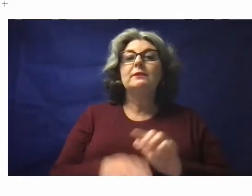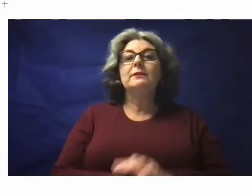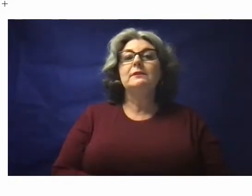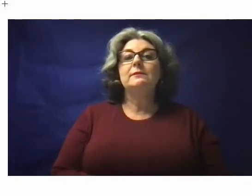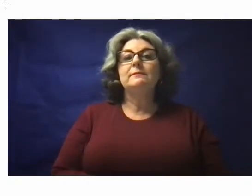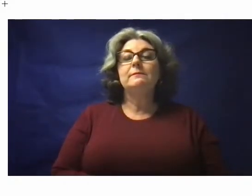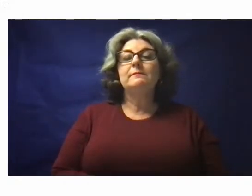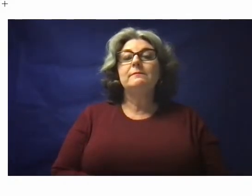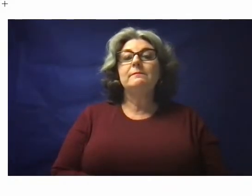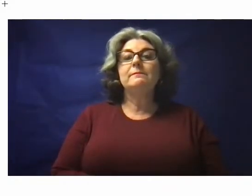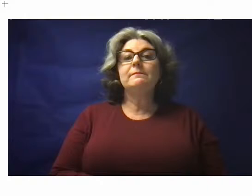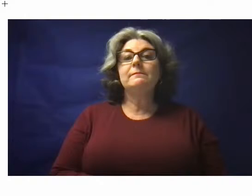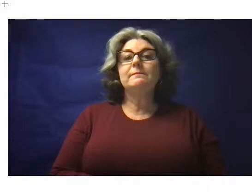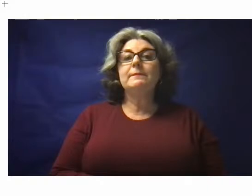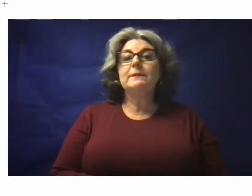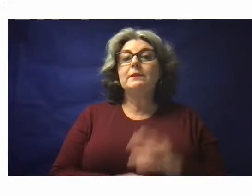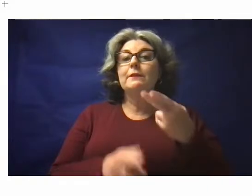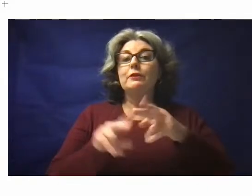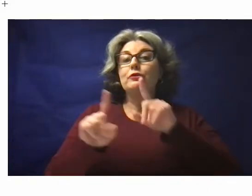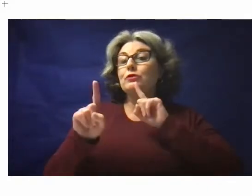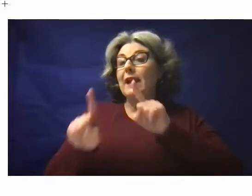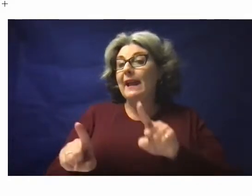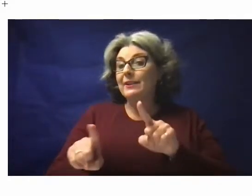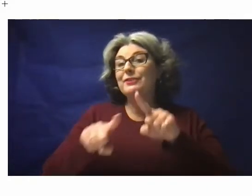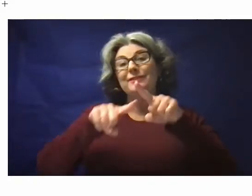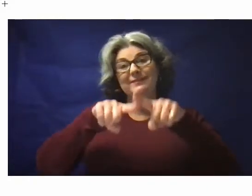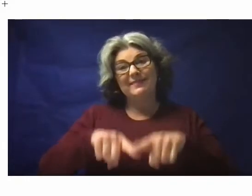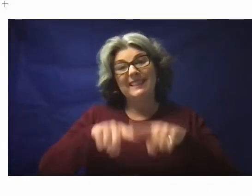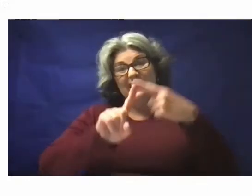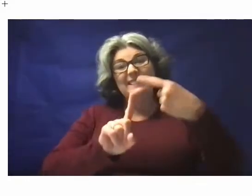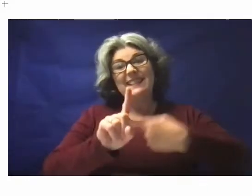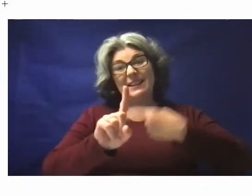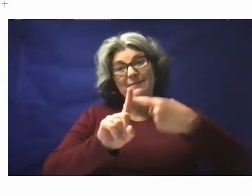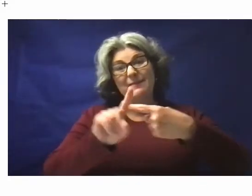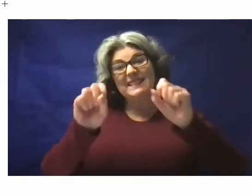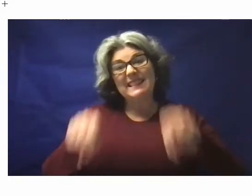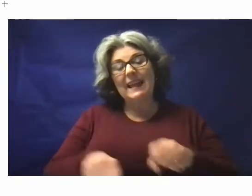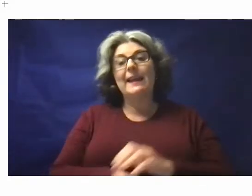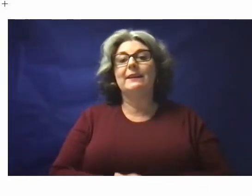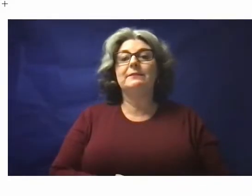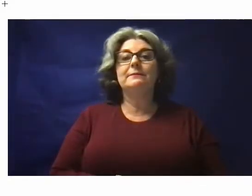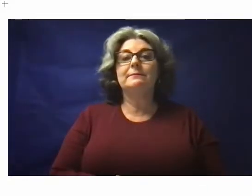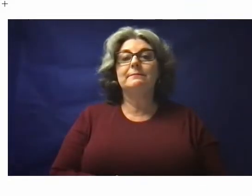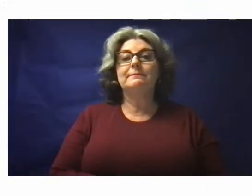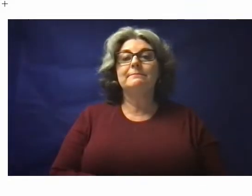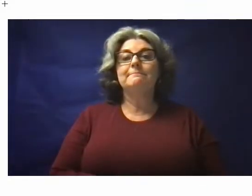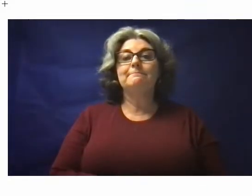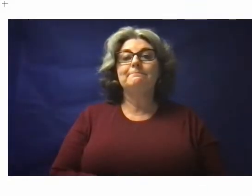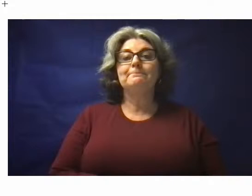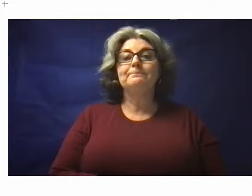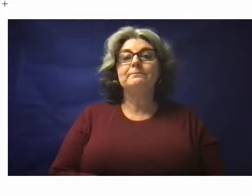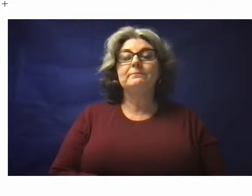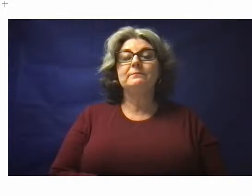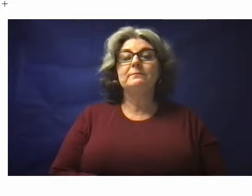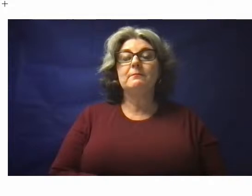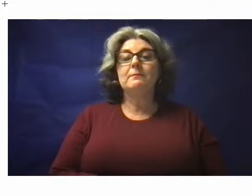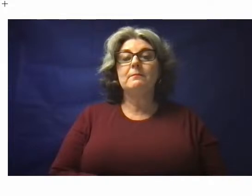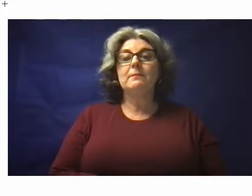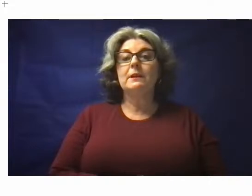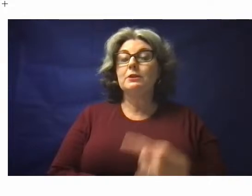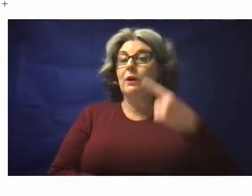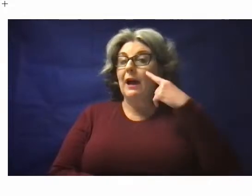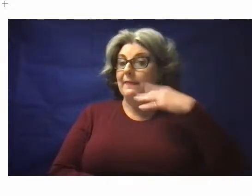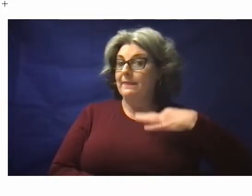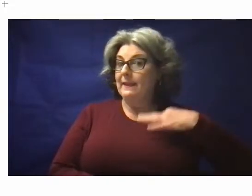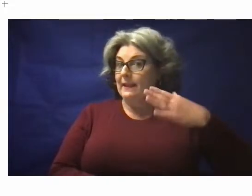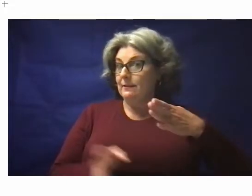So I think the short answer is it really can take months, the actual assessment. So I think candidates need to be